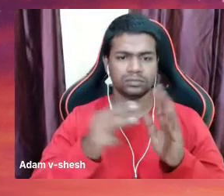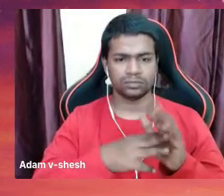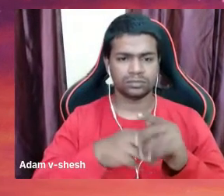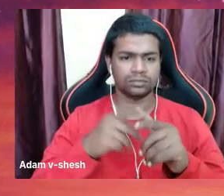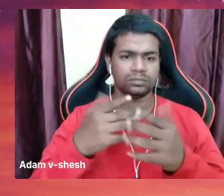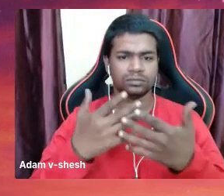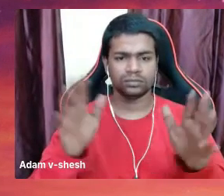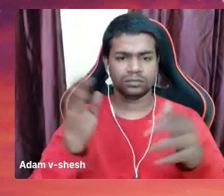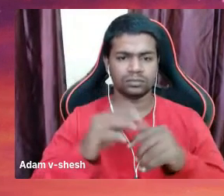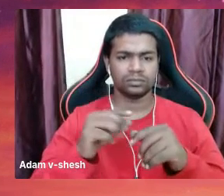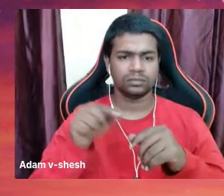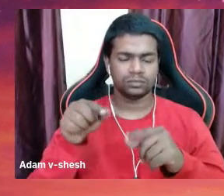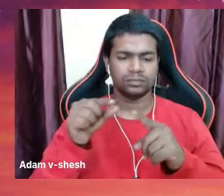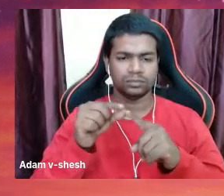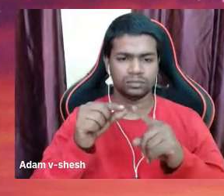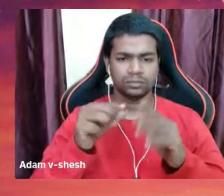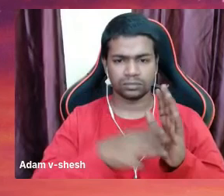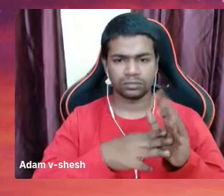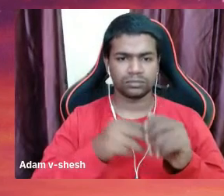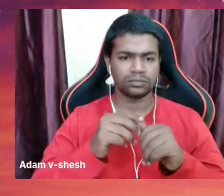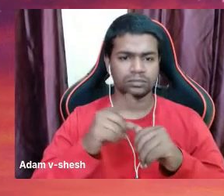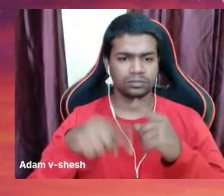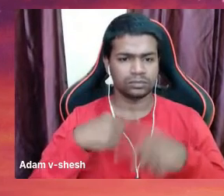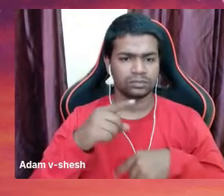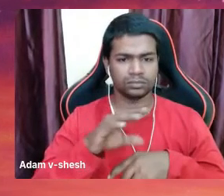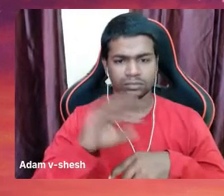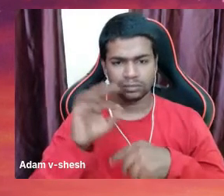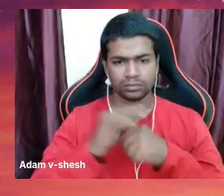any other country? I think here it's every other week.